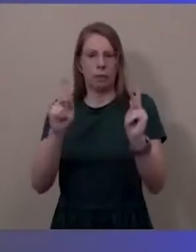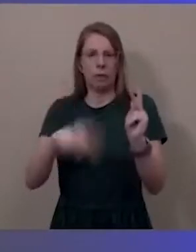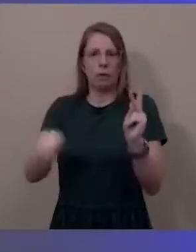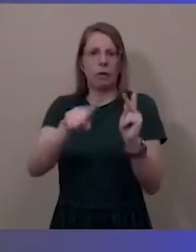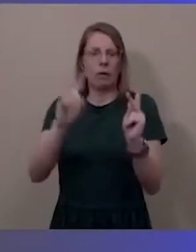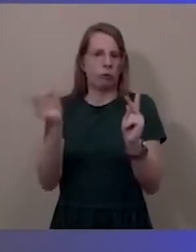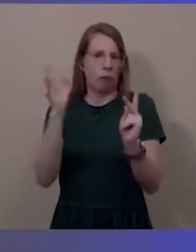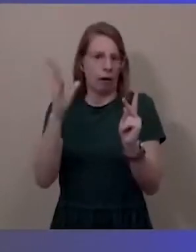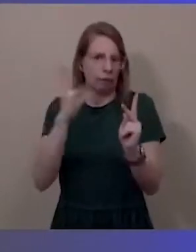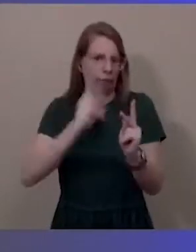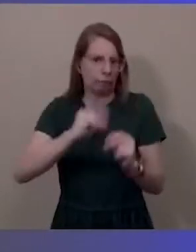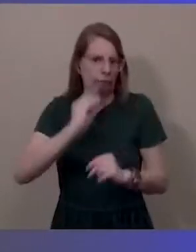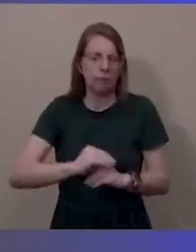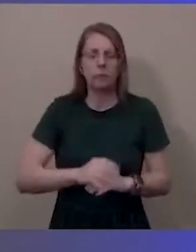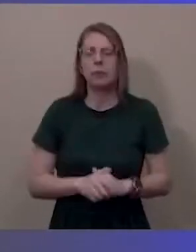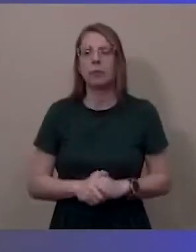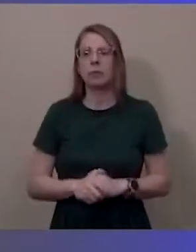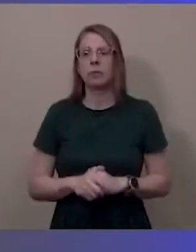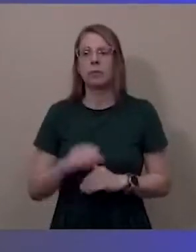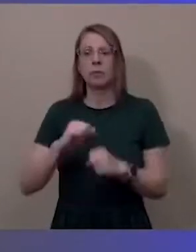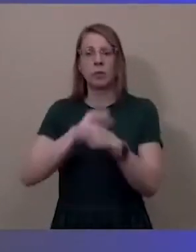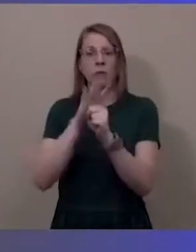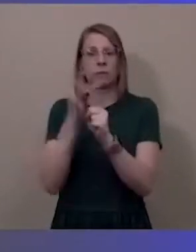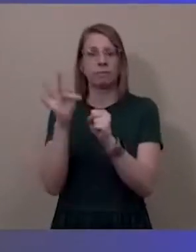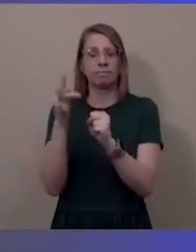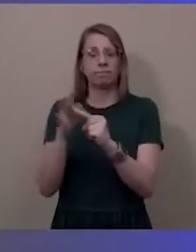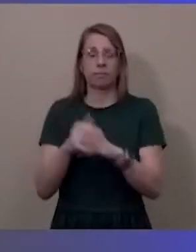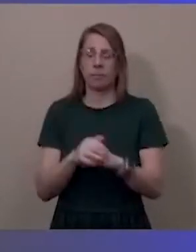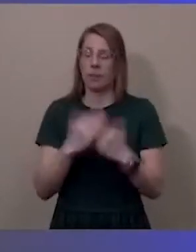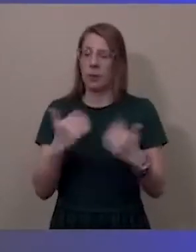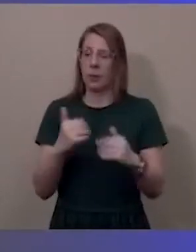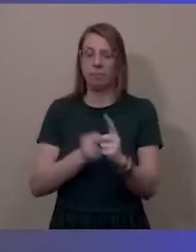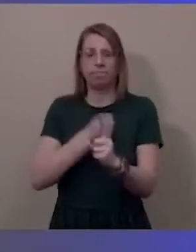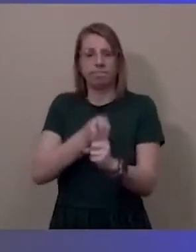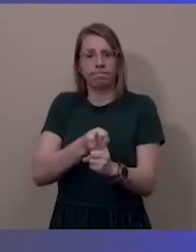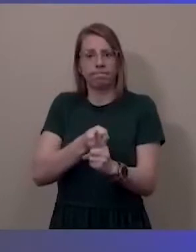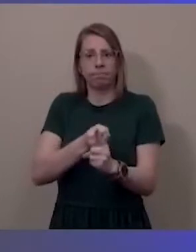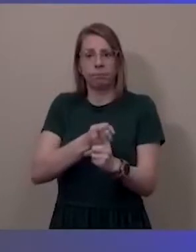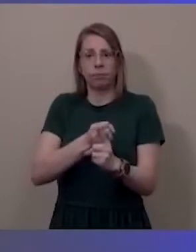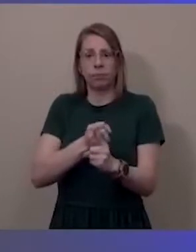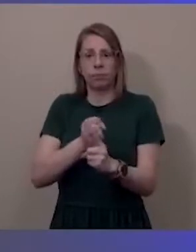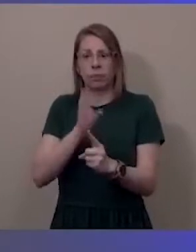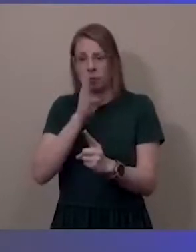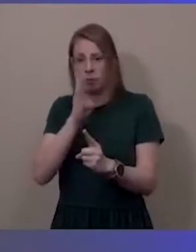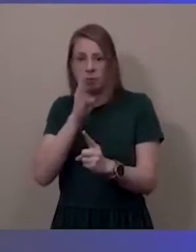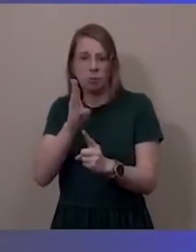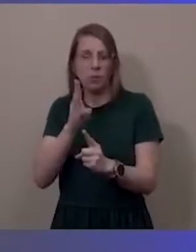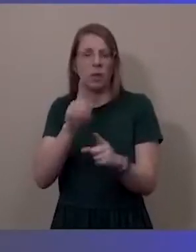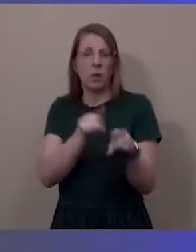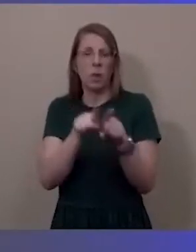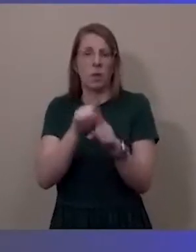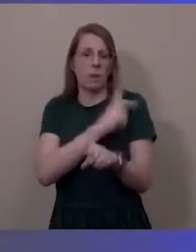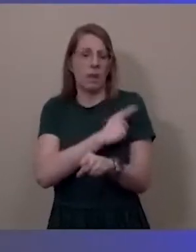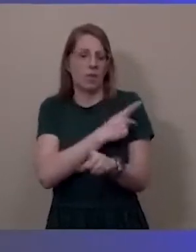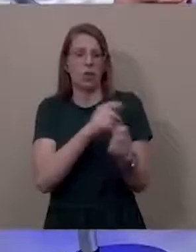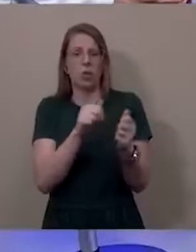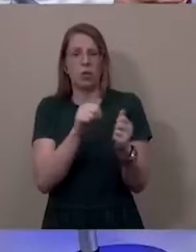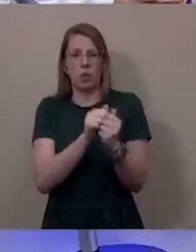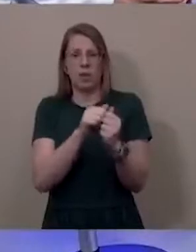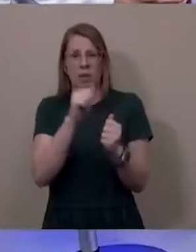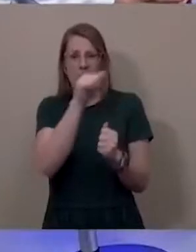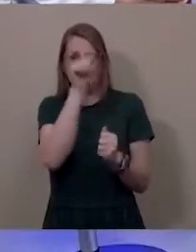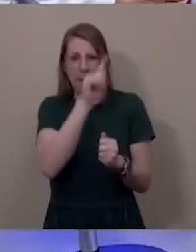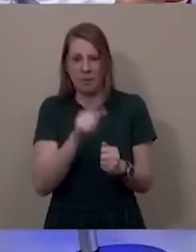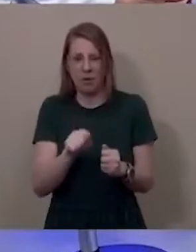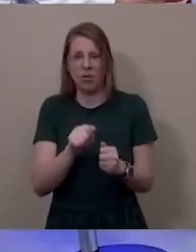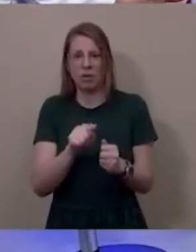crisis. And so, yeah, COVID-19 really has had a big impact, both direct and indirect, on patients with Alzheimer's. Yeah, so